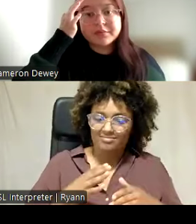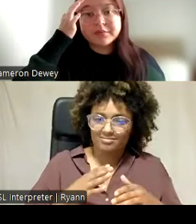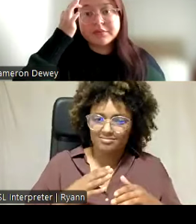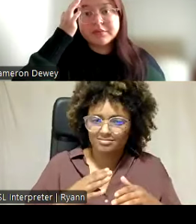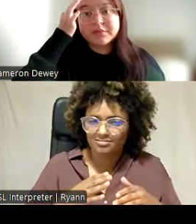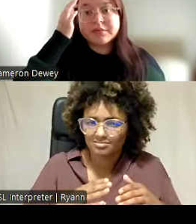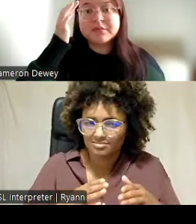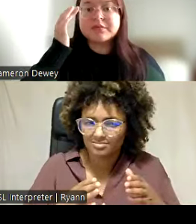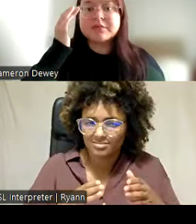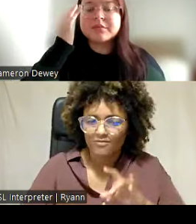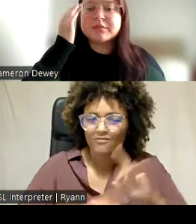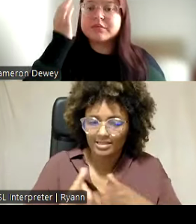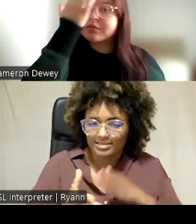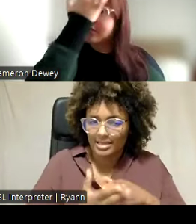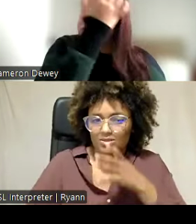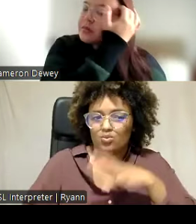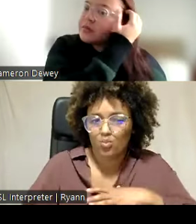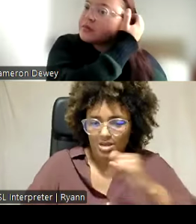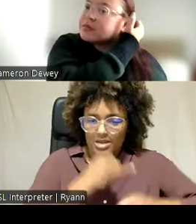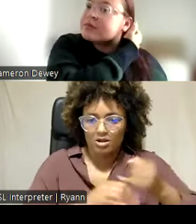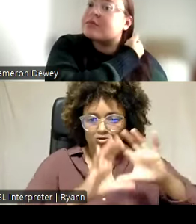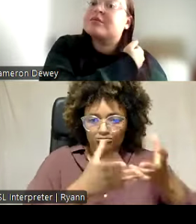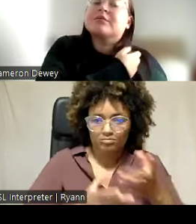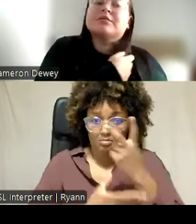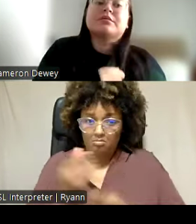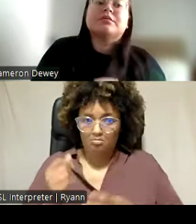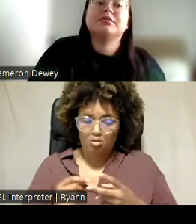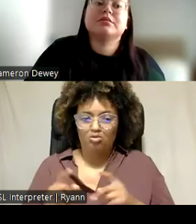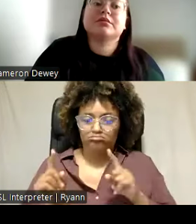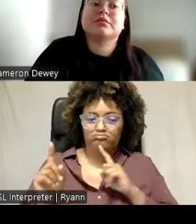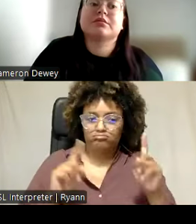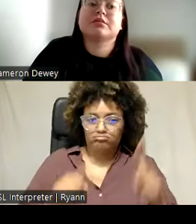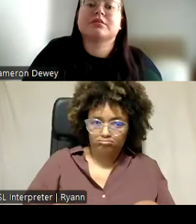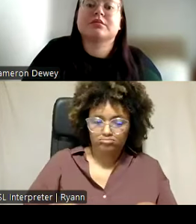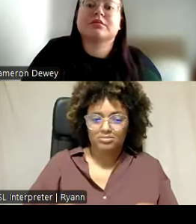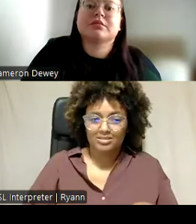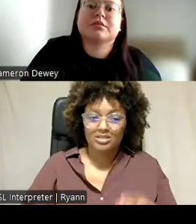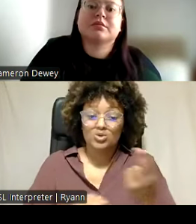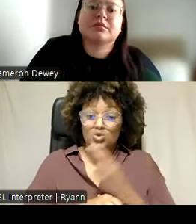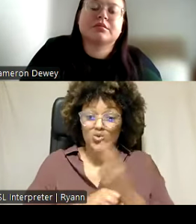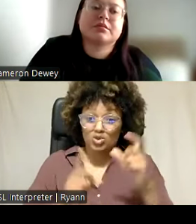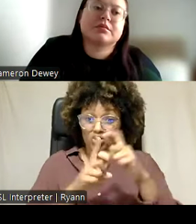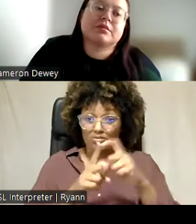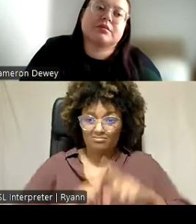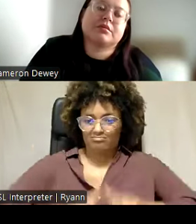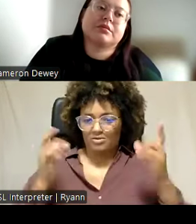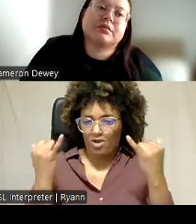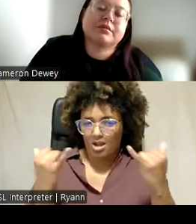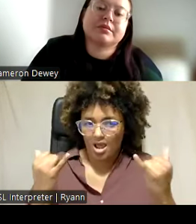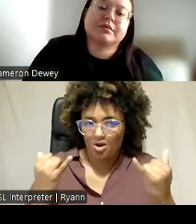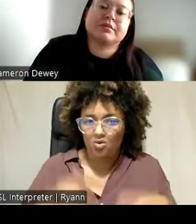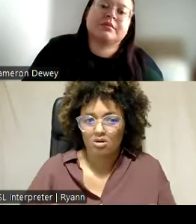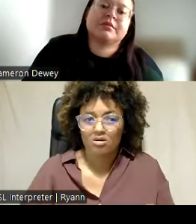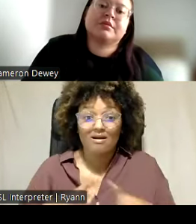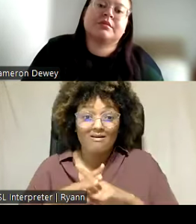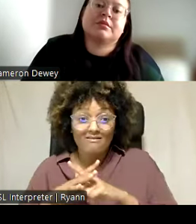terminology used to describe the response to trauma from fight, flight, or freeze to survival mode, habits, and